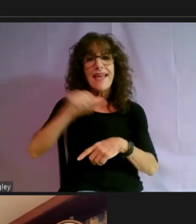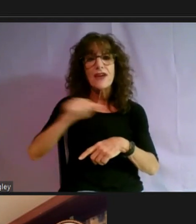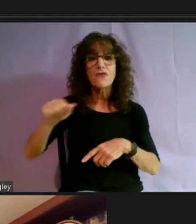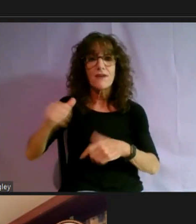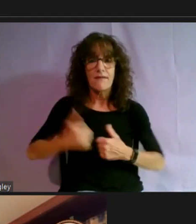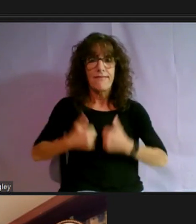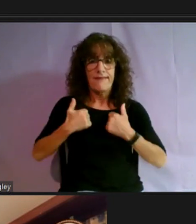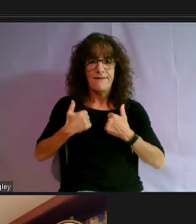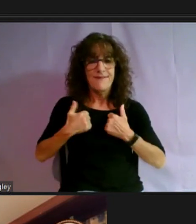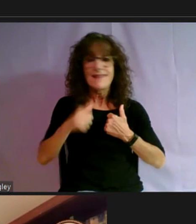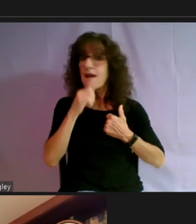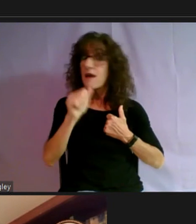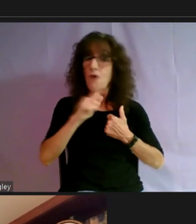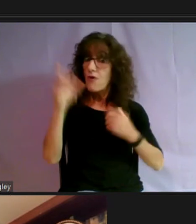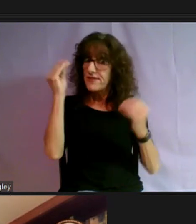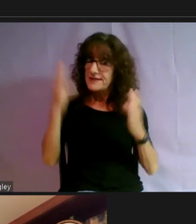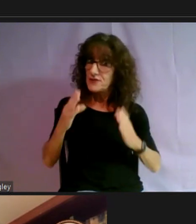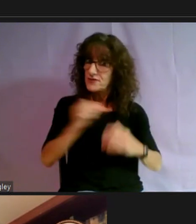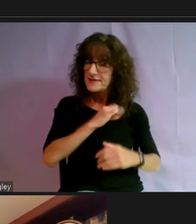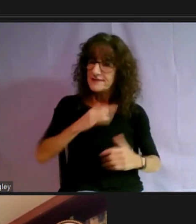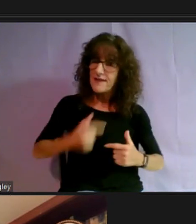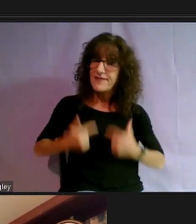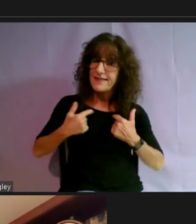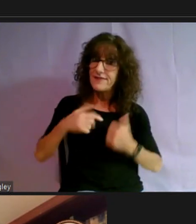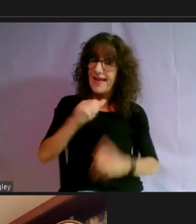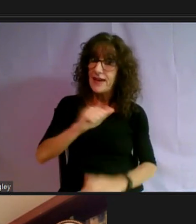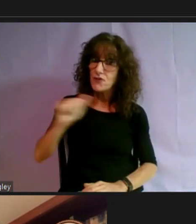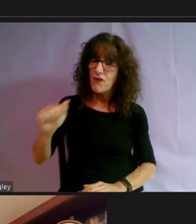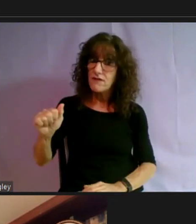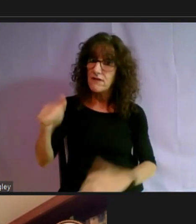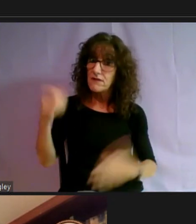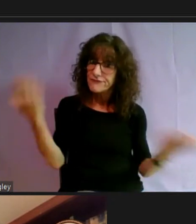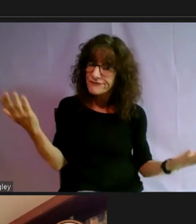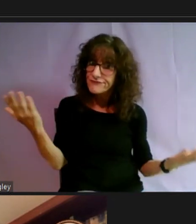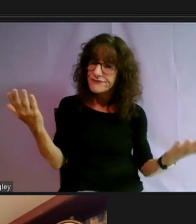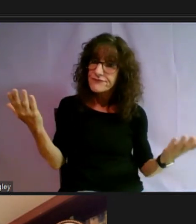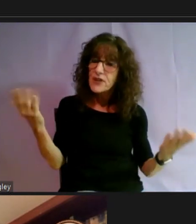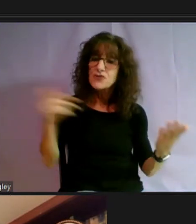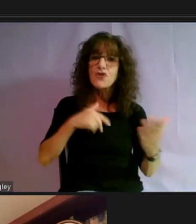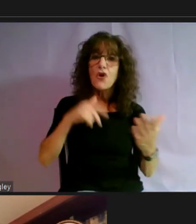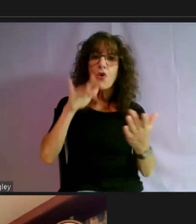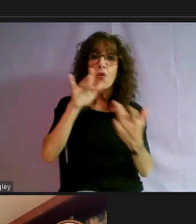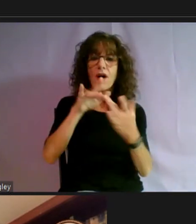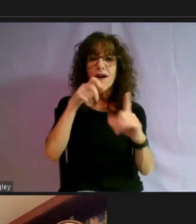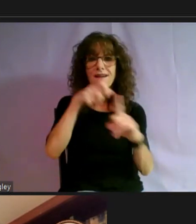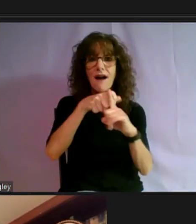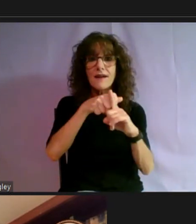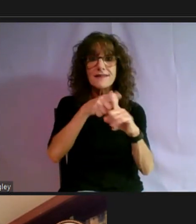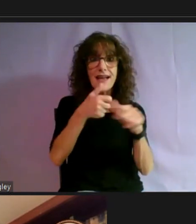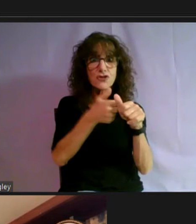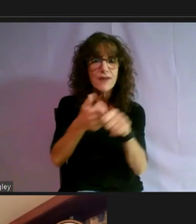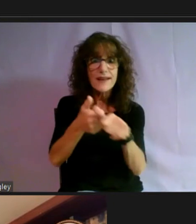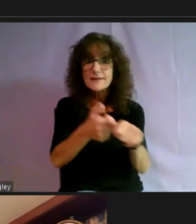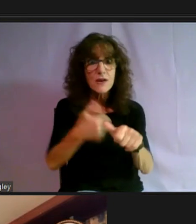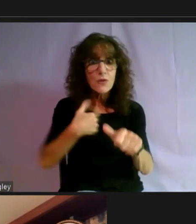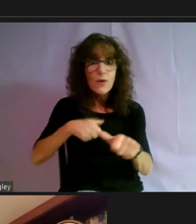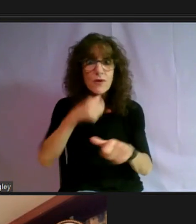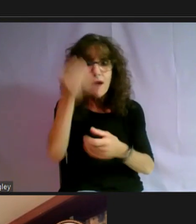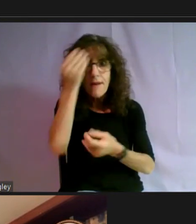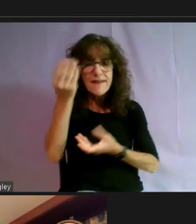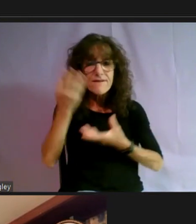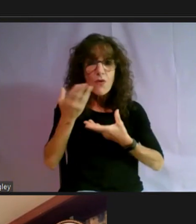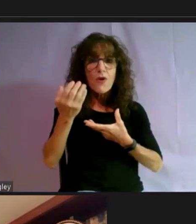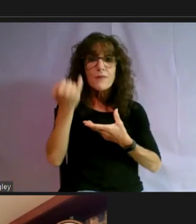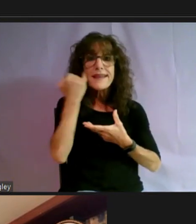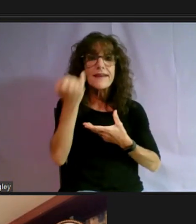residents, not all the teachers and staff are. And from a contact tracing perspective, we wouldn't be notified if, let's say,